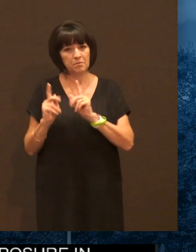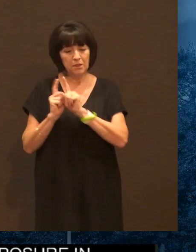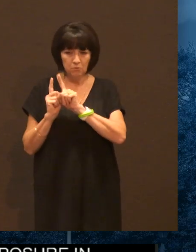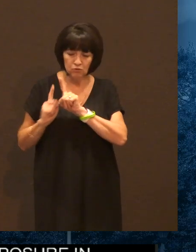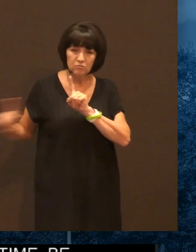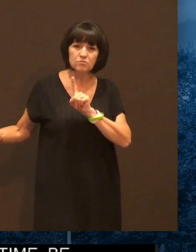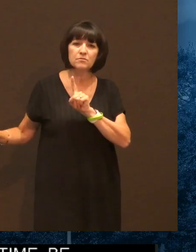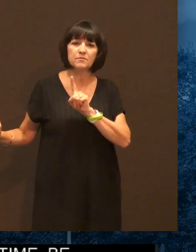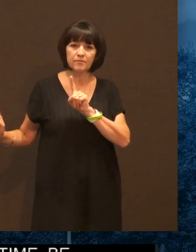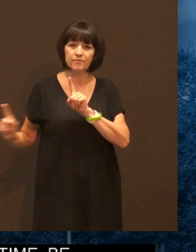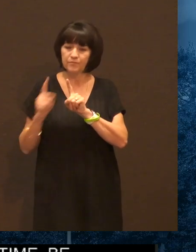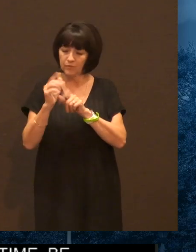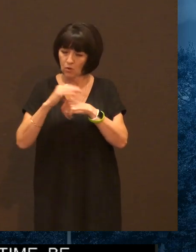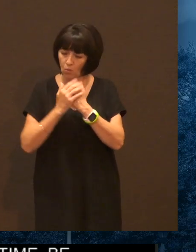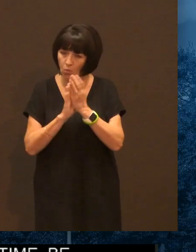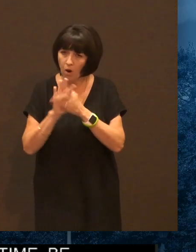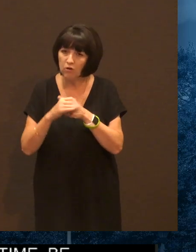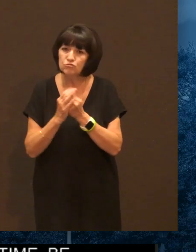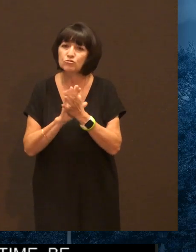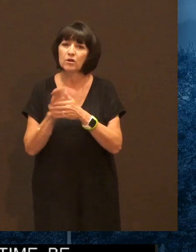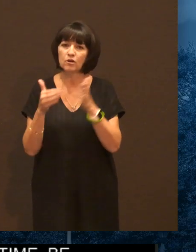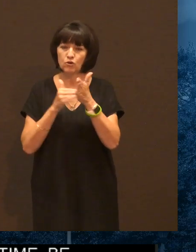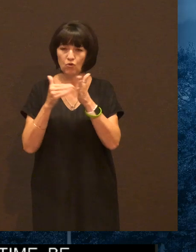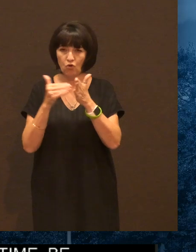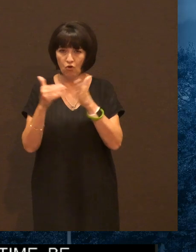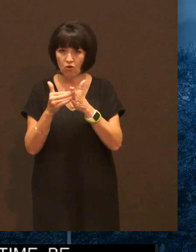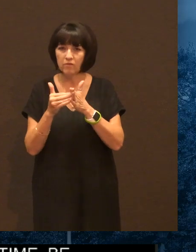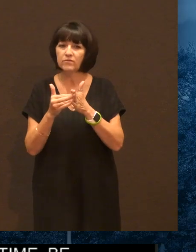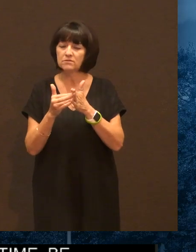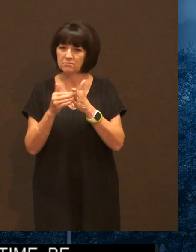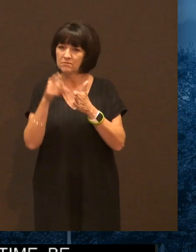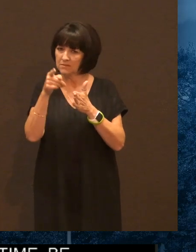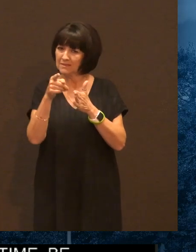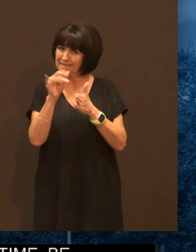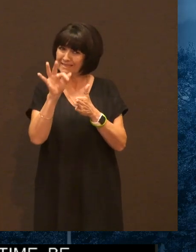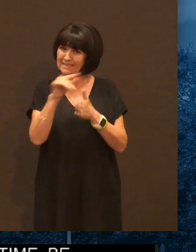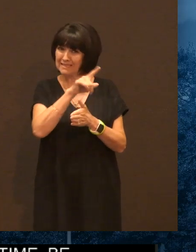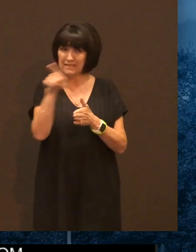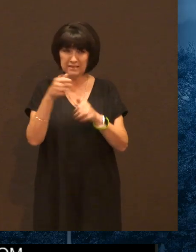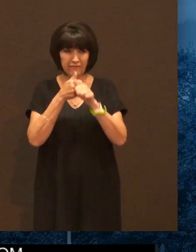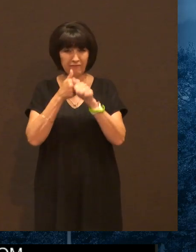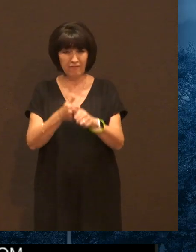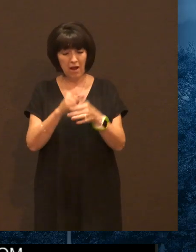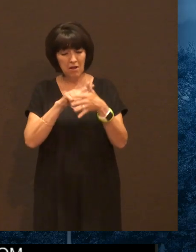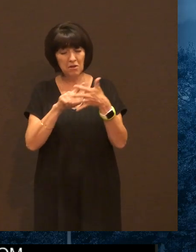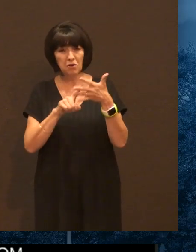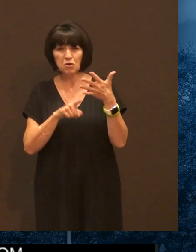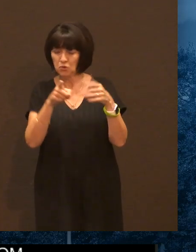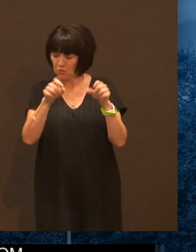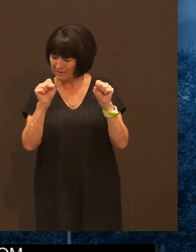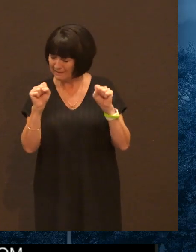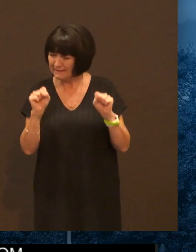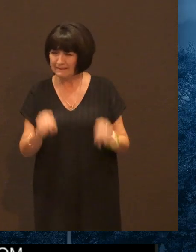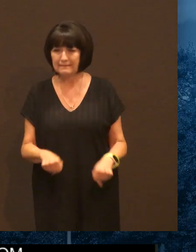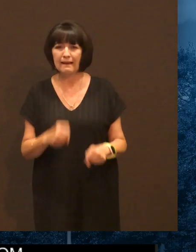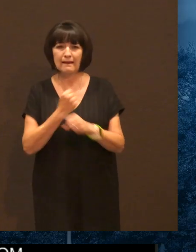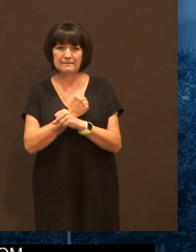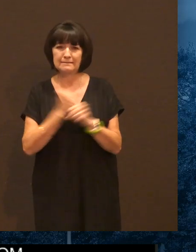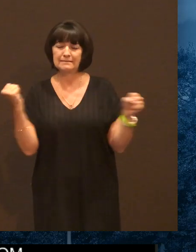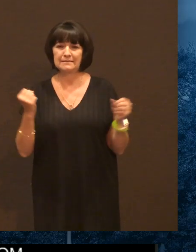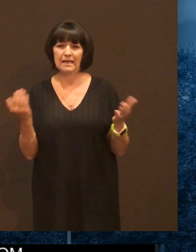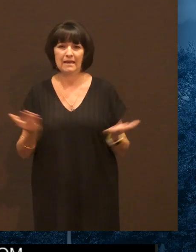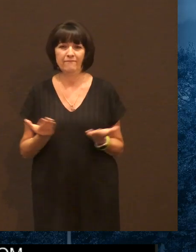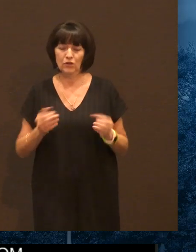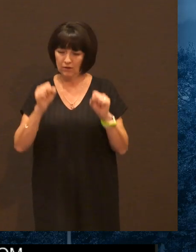your hands, wearing your face covering, practicing social distancing. If we do all those things, we can flatten the curve like we did a